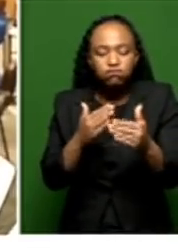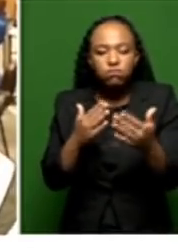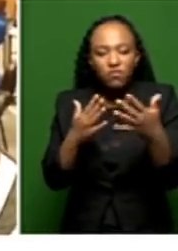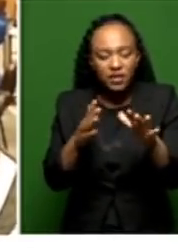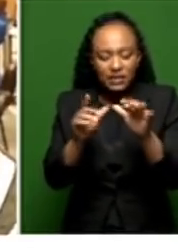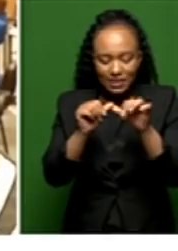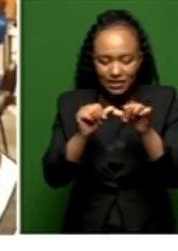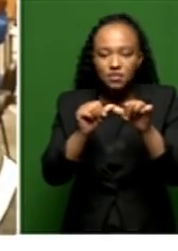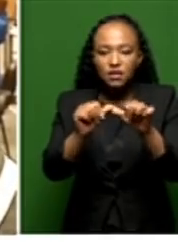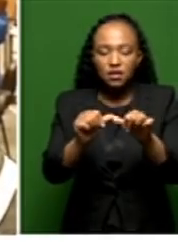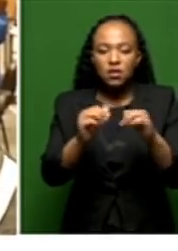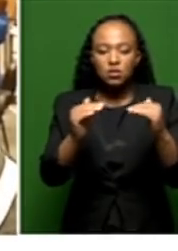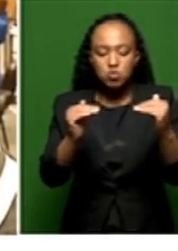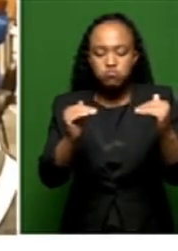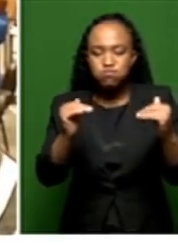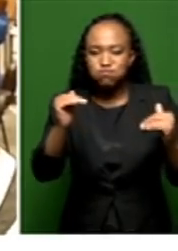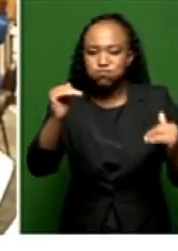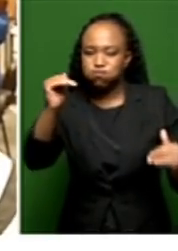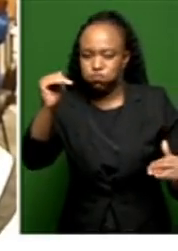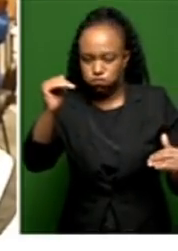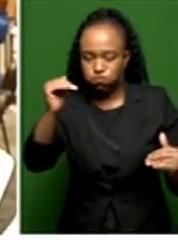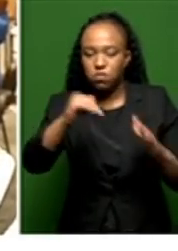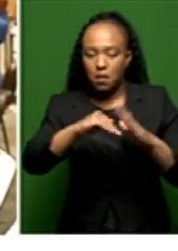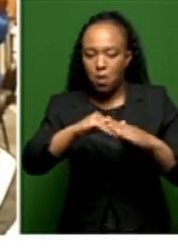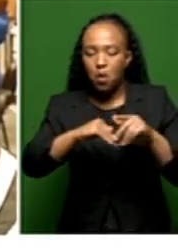to continue inequality and to replicate,